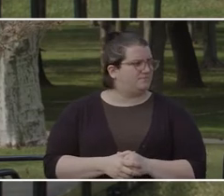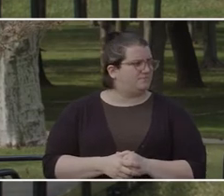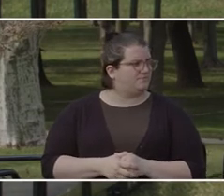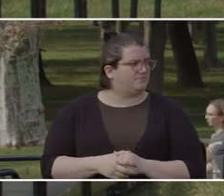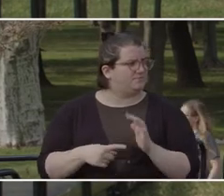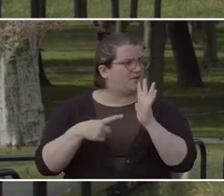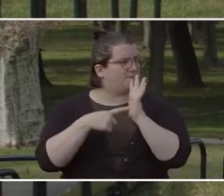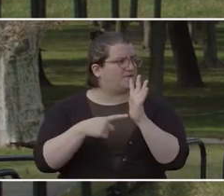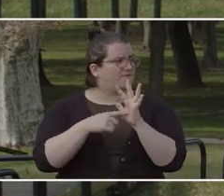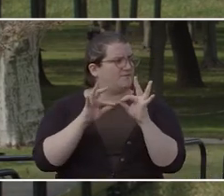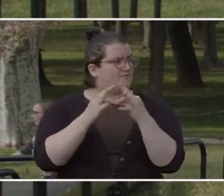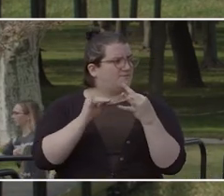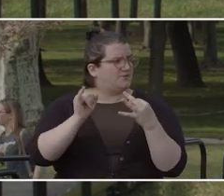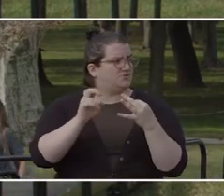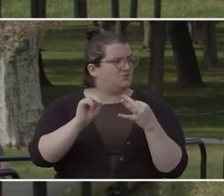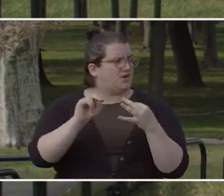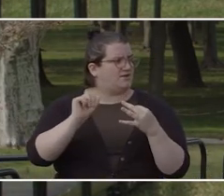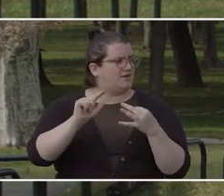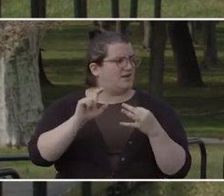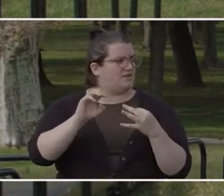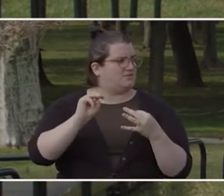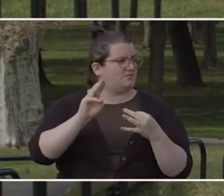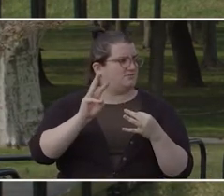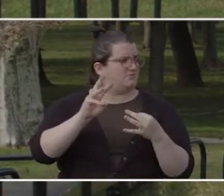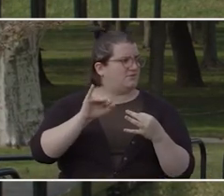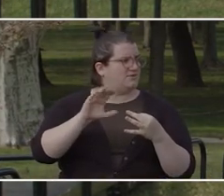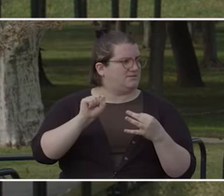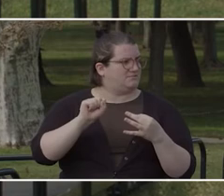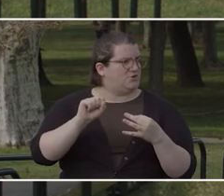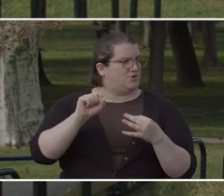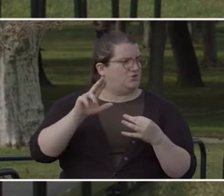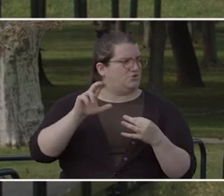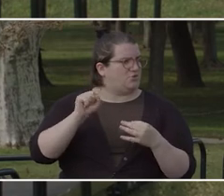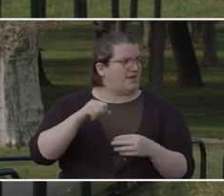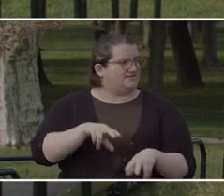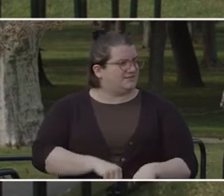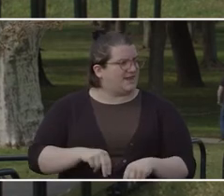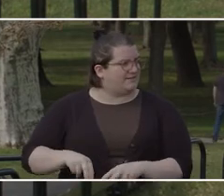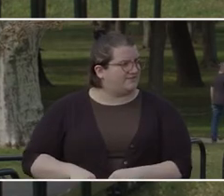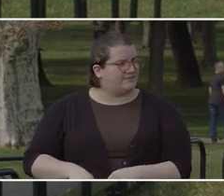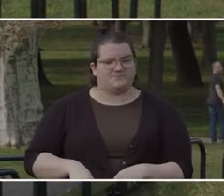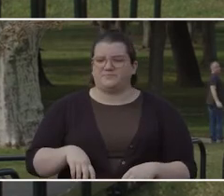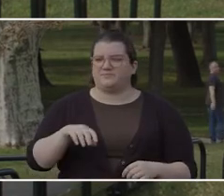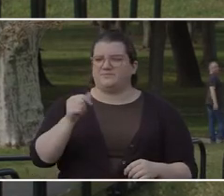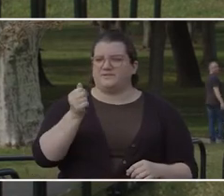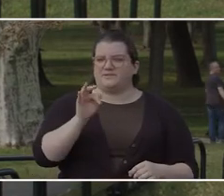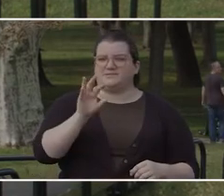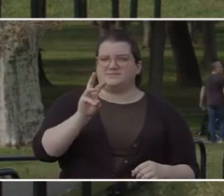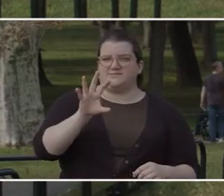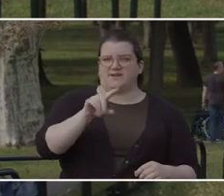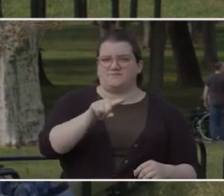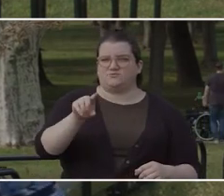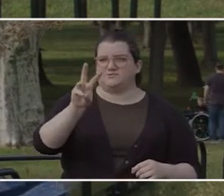On behalf of the family of John Allen Williams, U.S. Navy, from 65 to